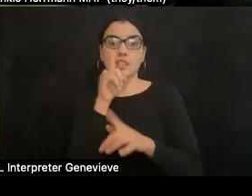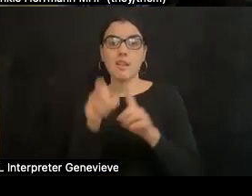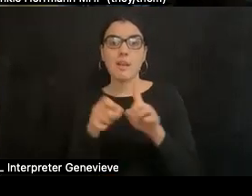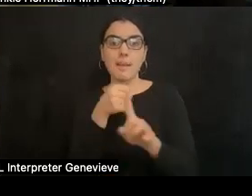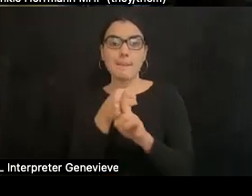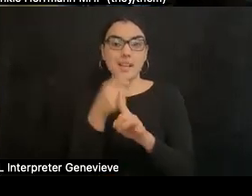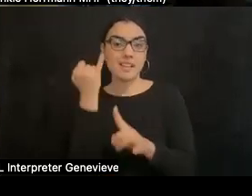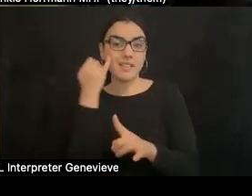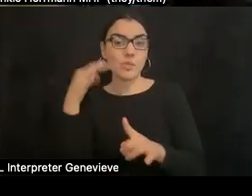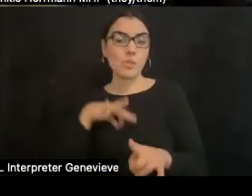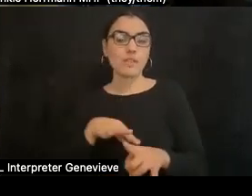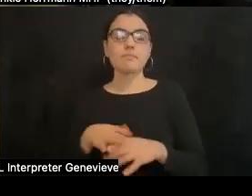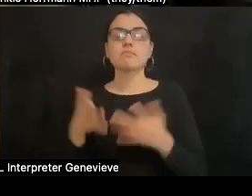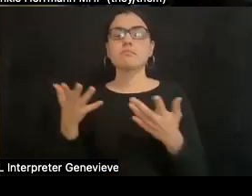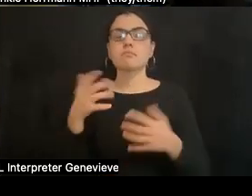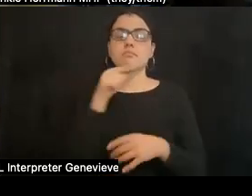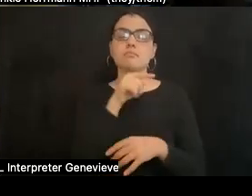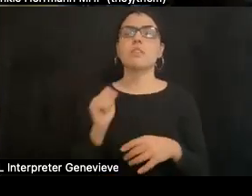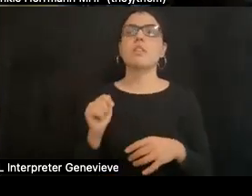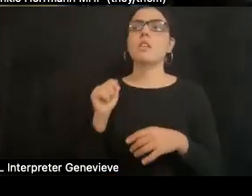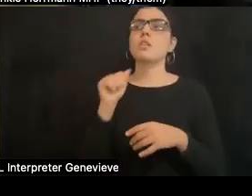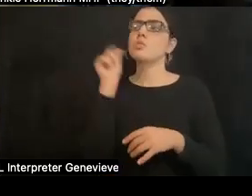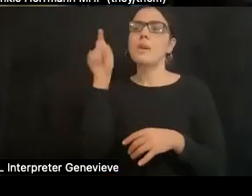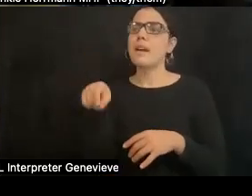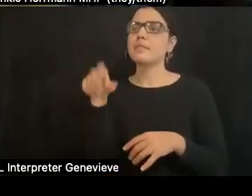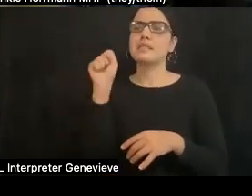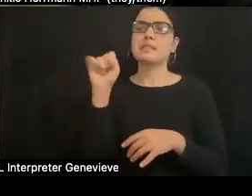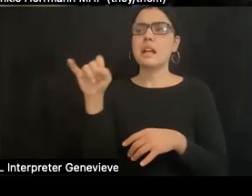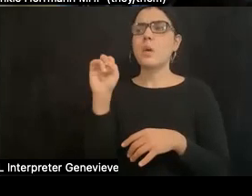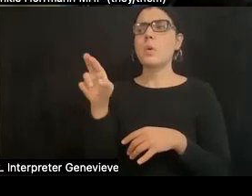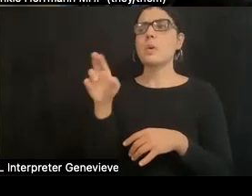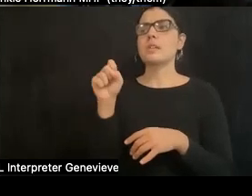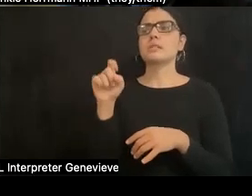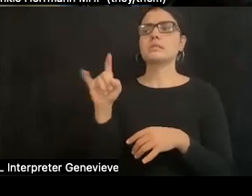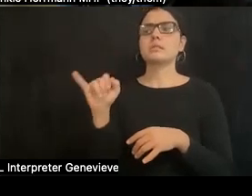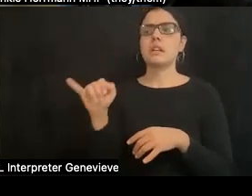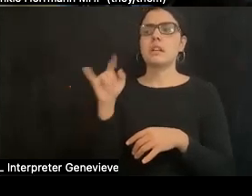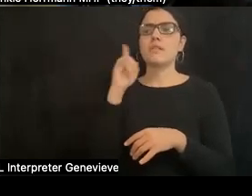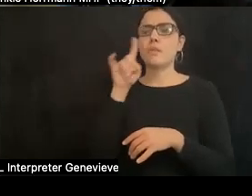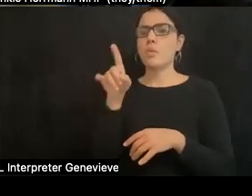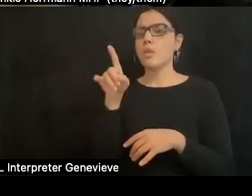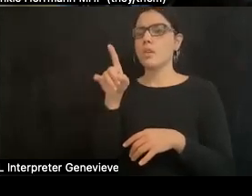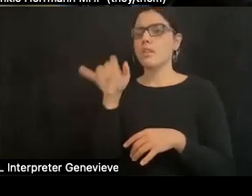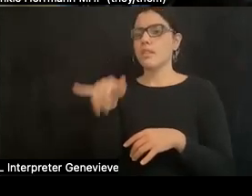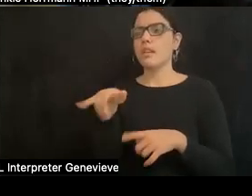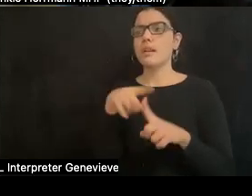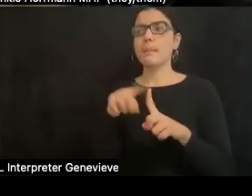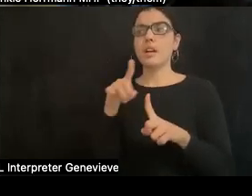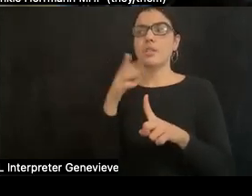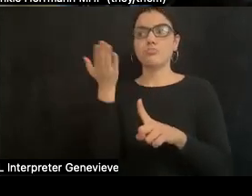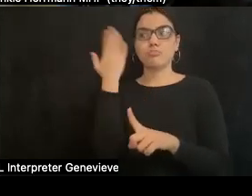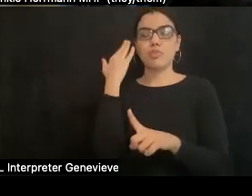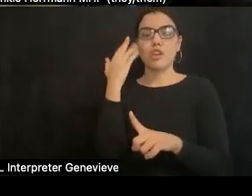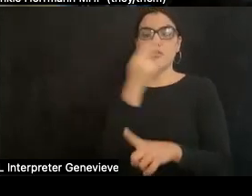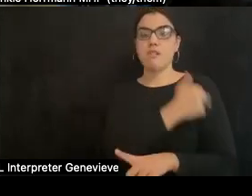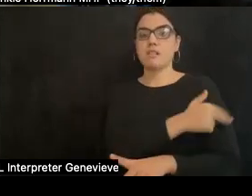not have to have SSI, SSDI, and prior inpatient hospitalization does impact. It